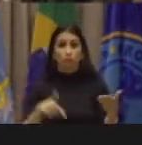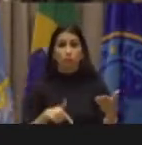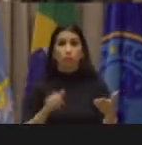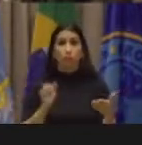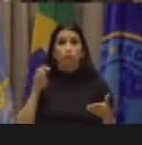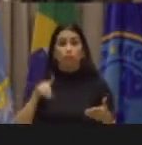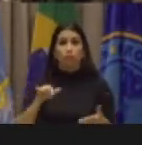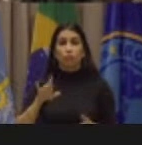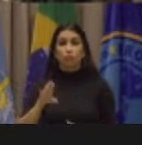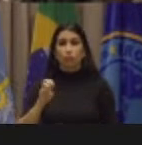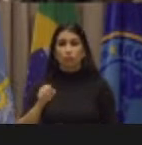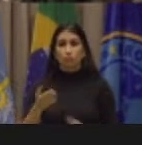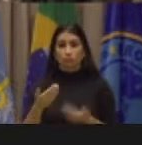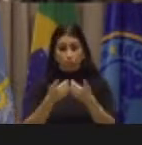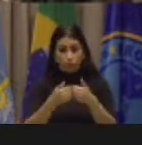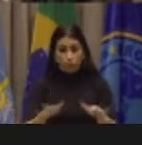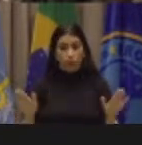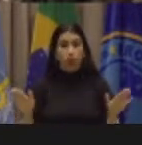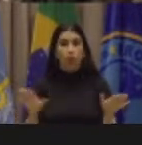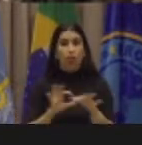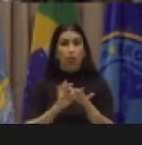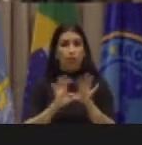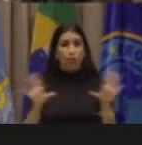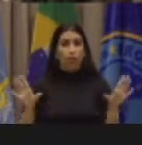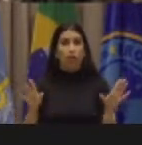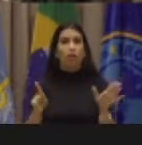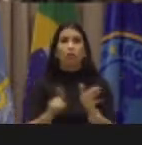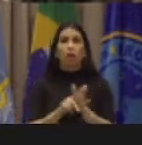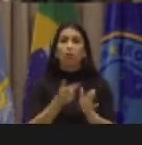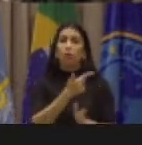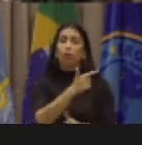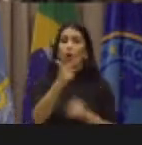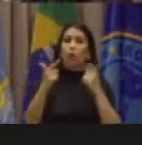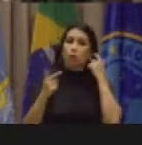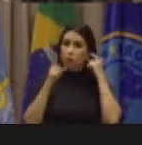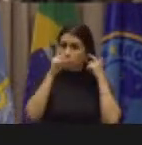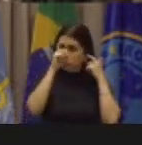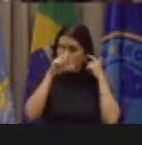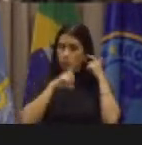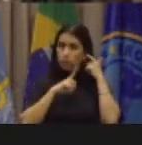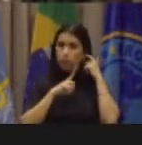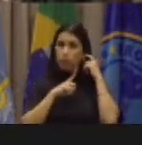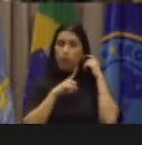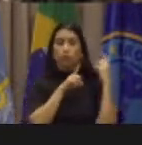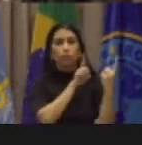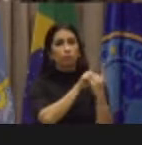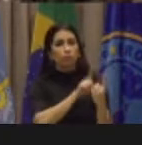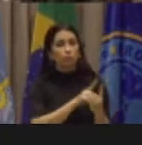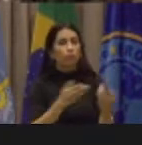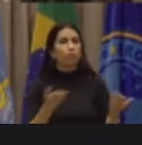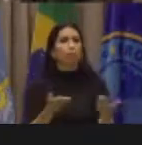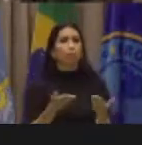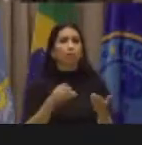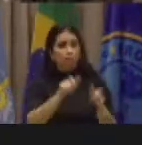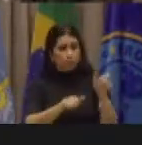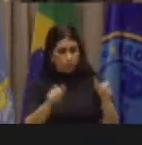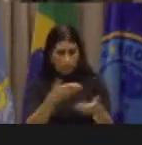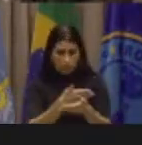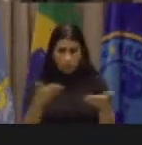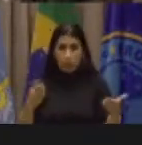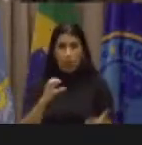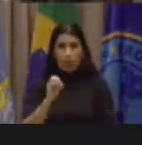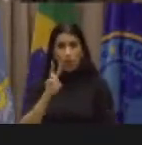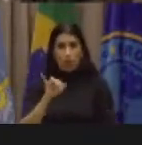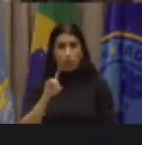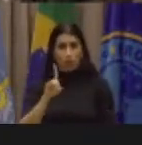Today, these basic care units are open to other patients. So